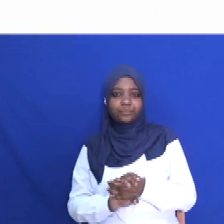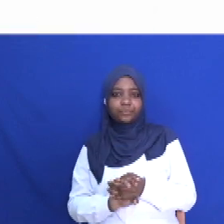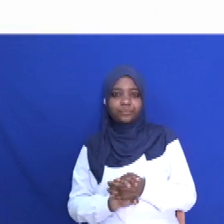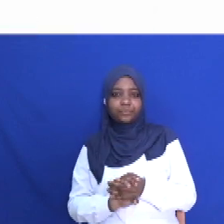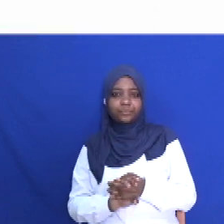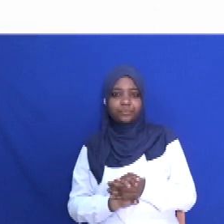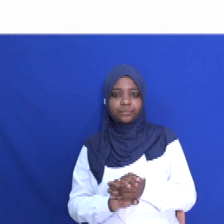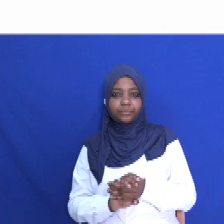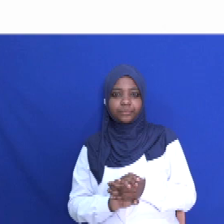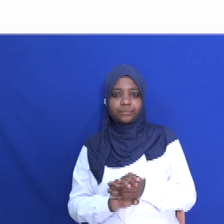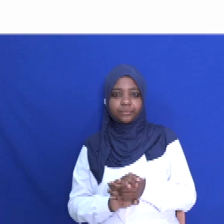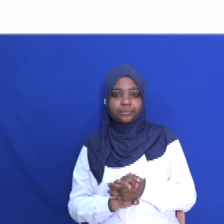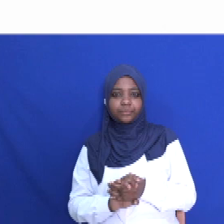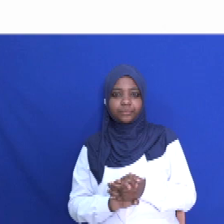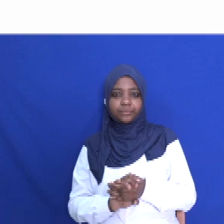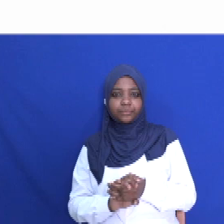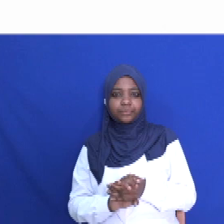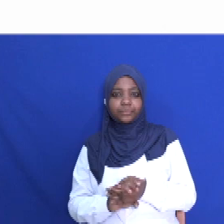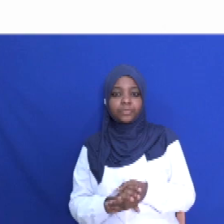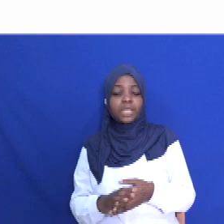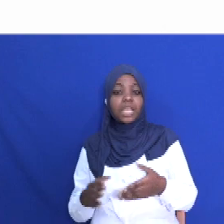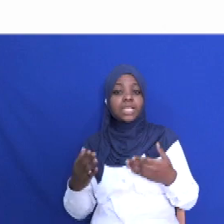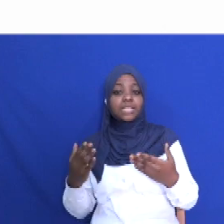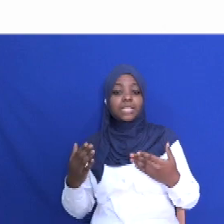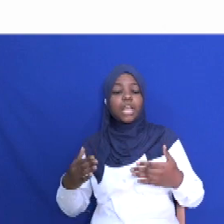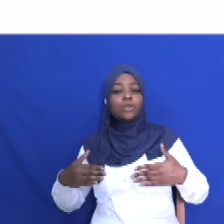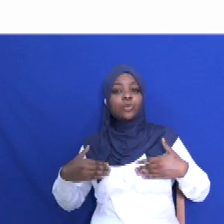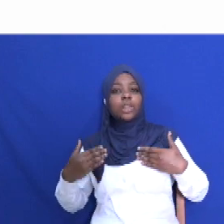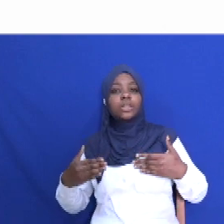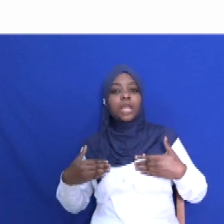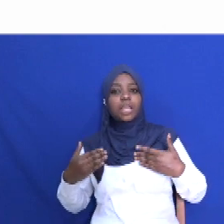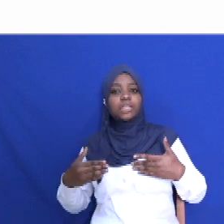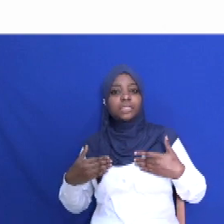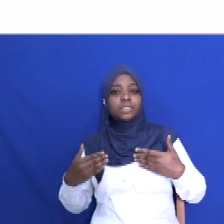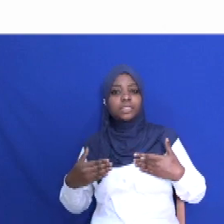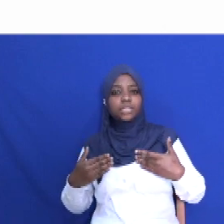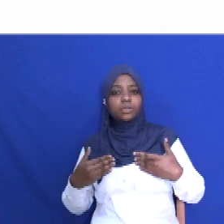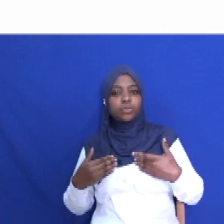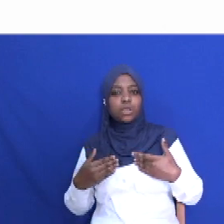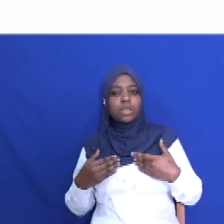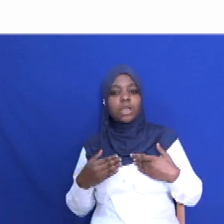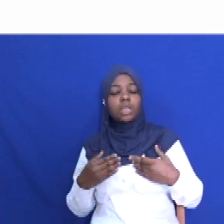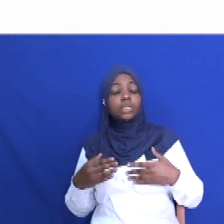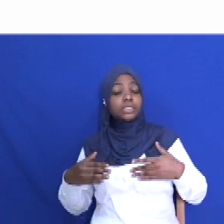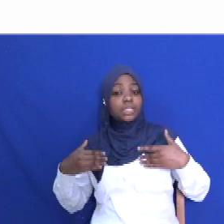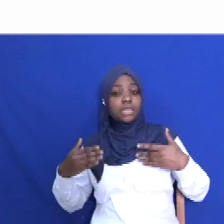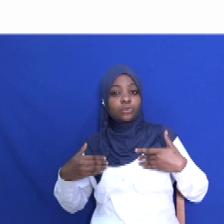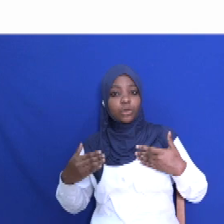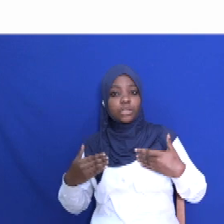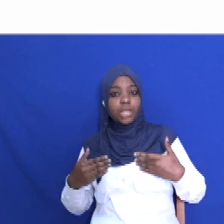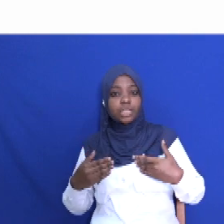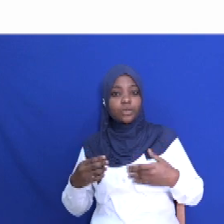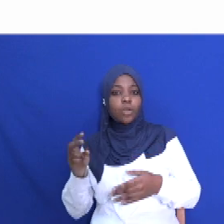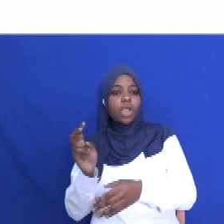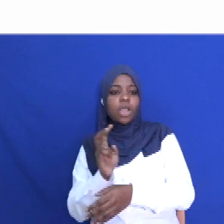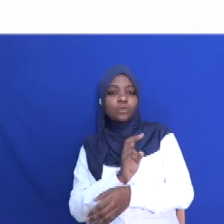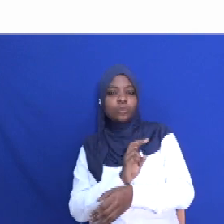hiyo, msiwapige wanyama, msiwaonee wanyama, kwani wanyama wanataka kuishi kama sisi.